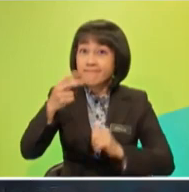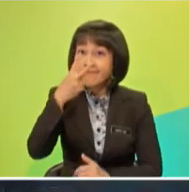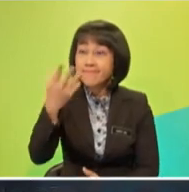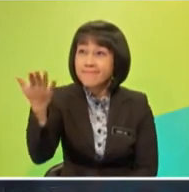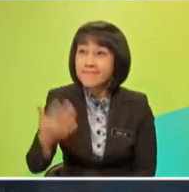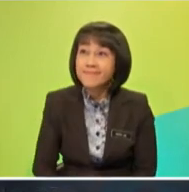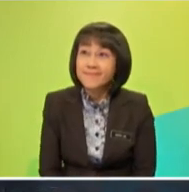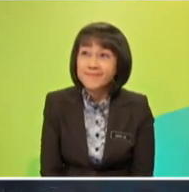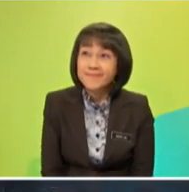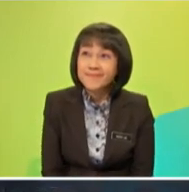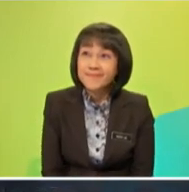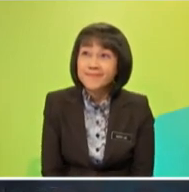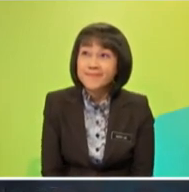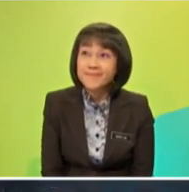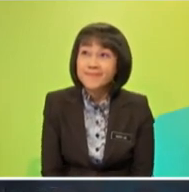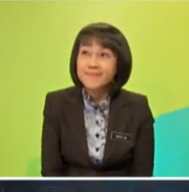Oh.